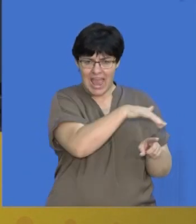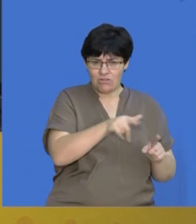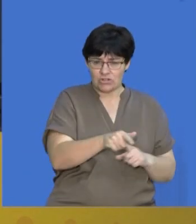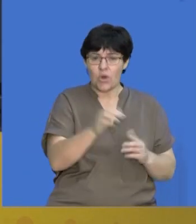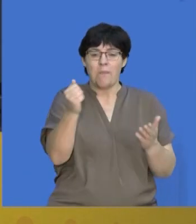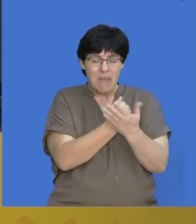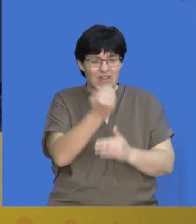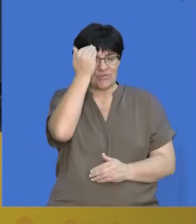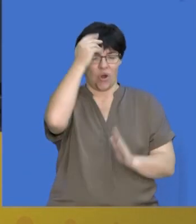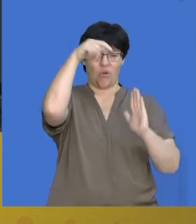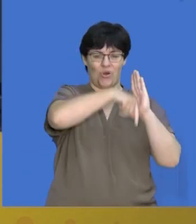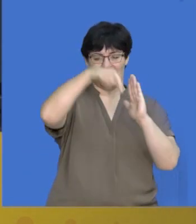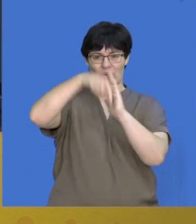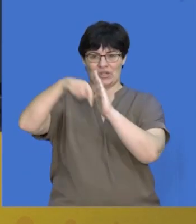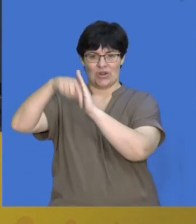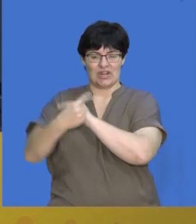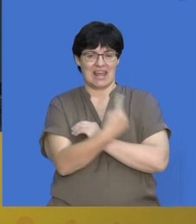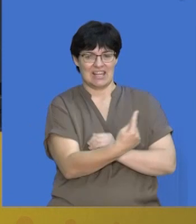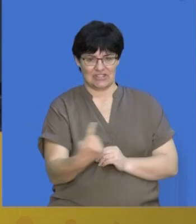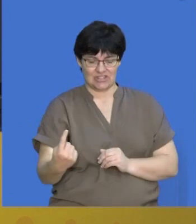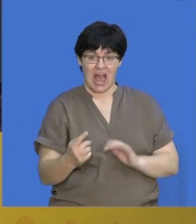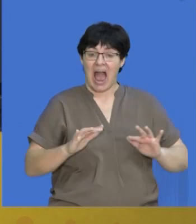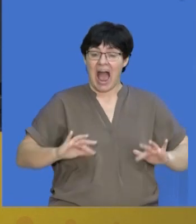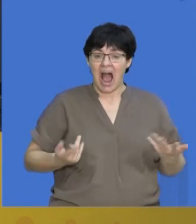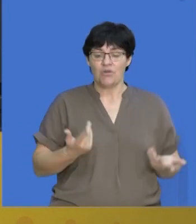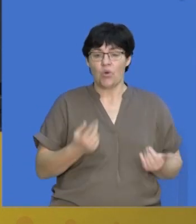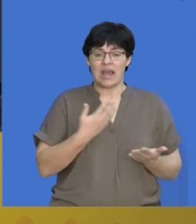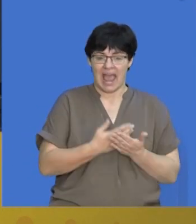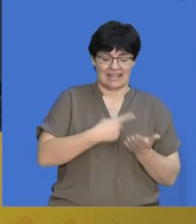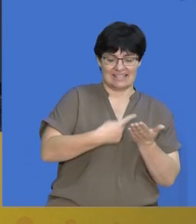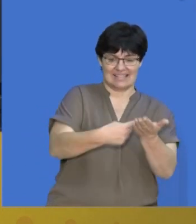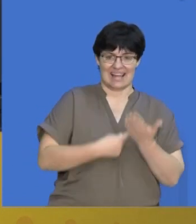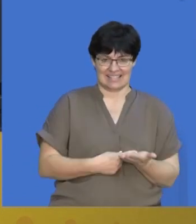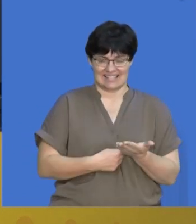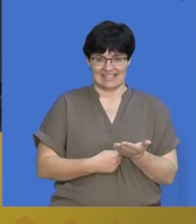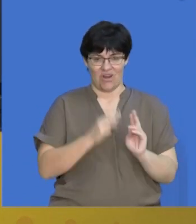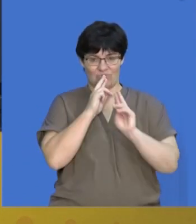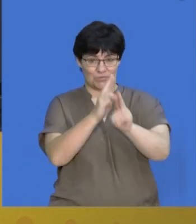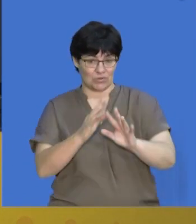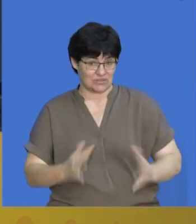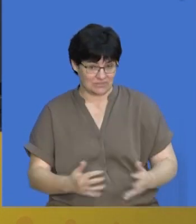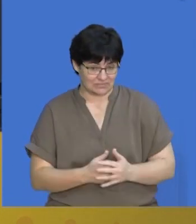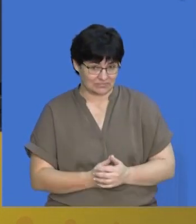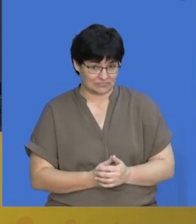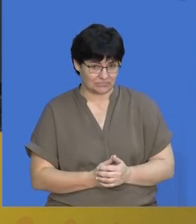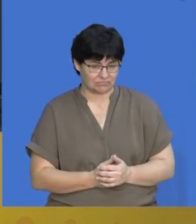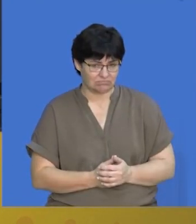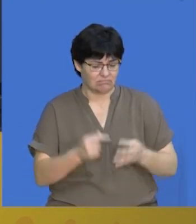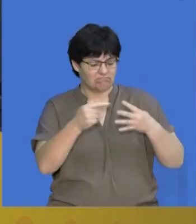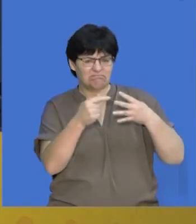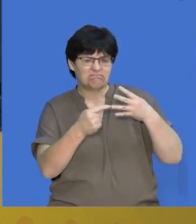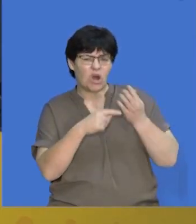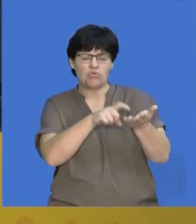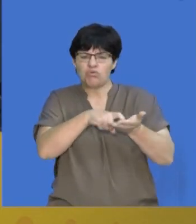the content in order to respond in a discussion type of response. What are the